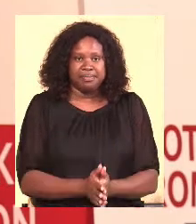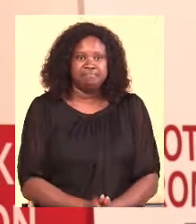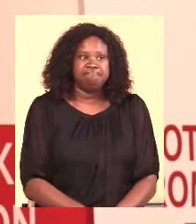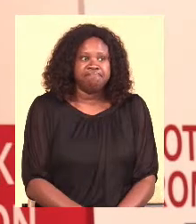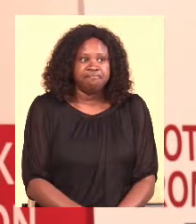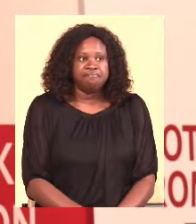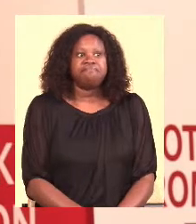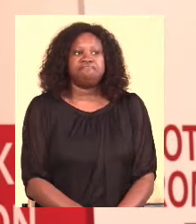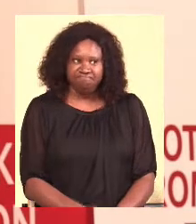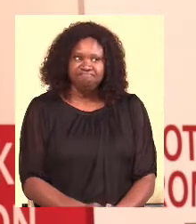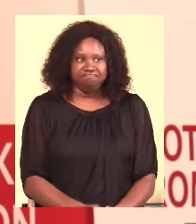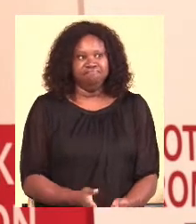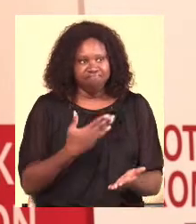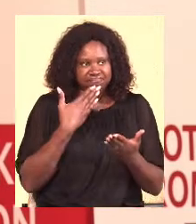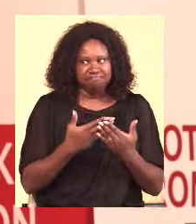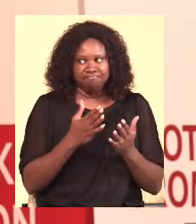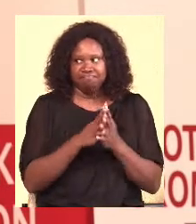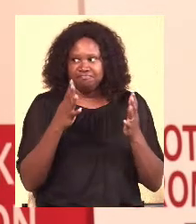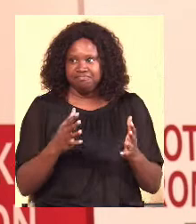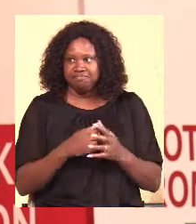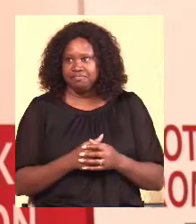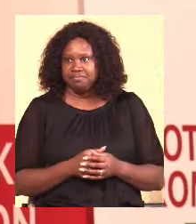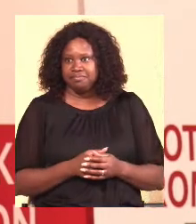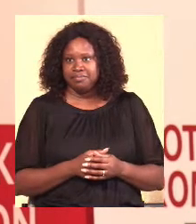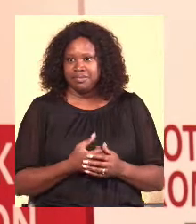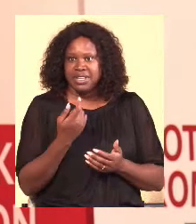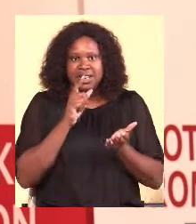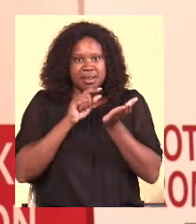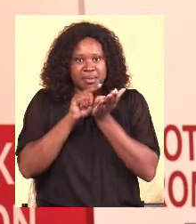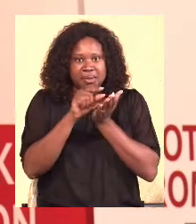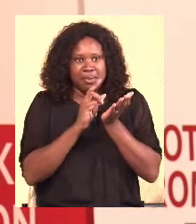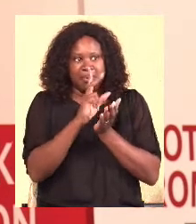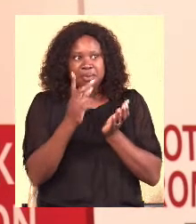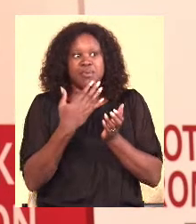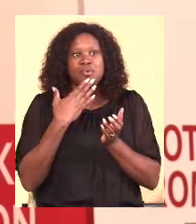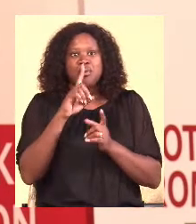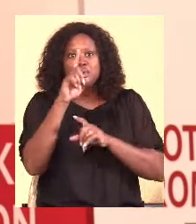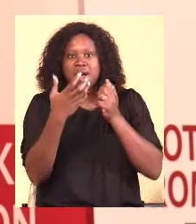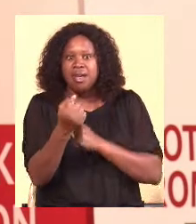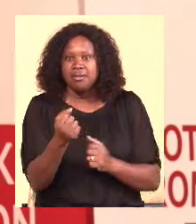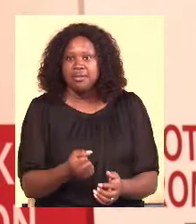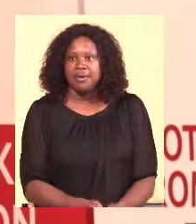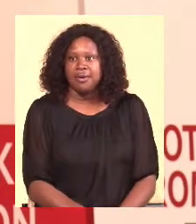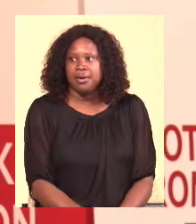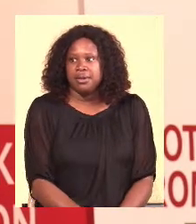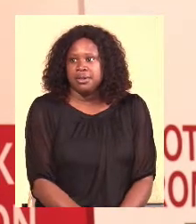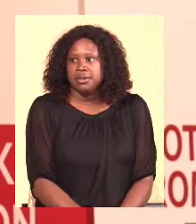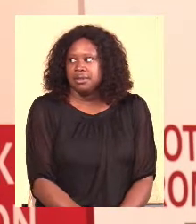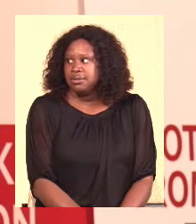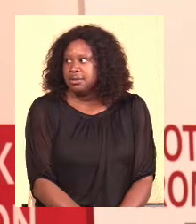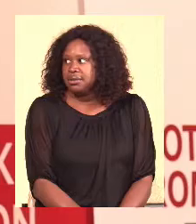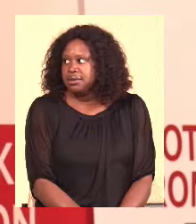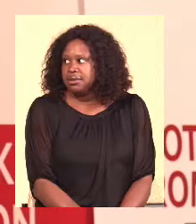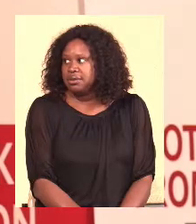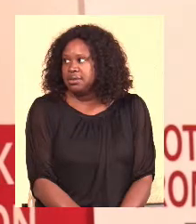Definitely. Thank you very much, Doctor. I now give over to any media practitioners who might have questions. Yes, ma'am, one. And so over there,